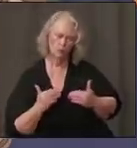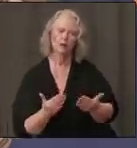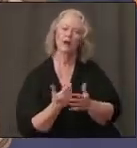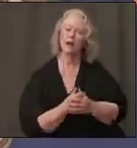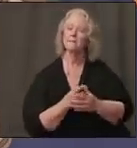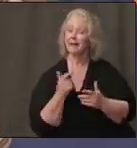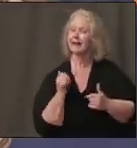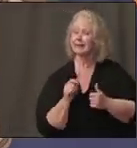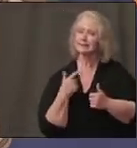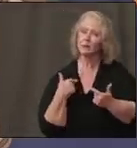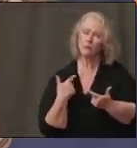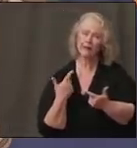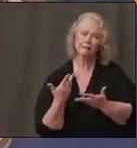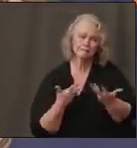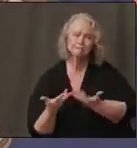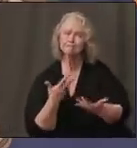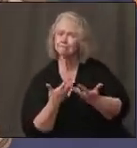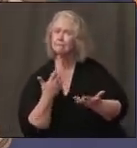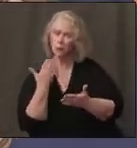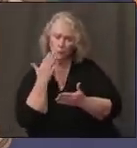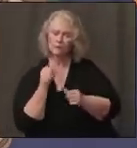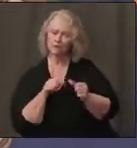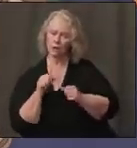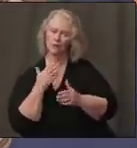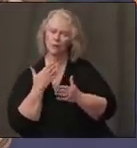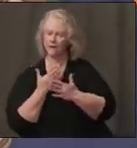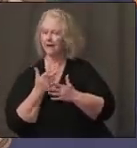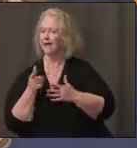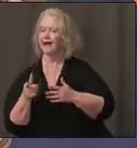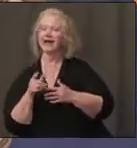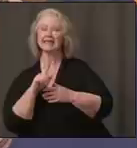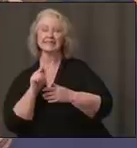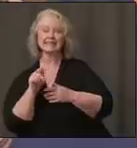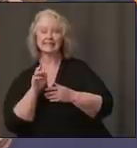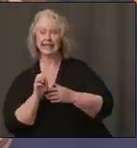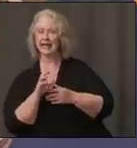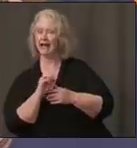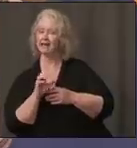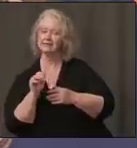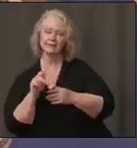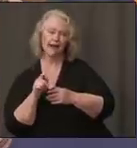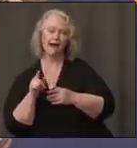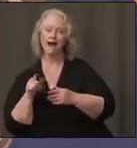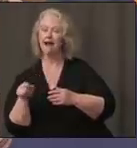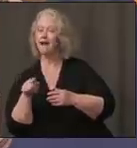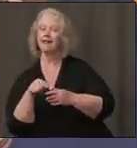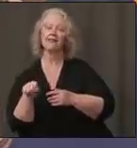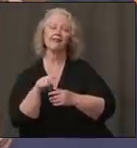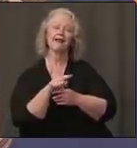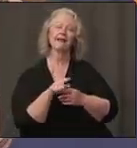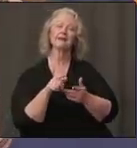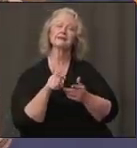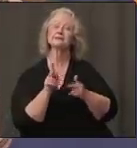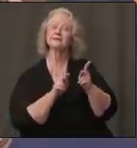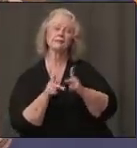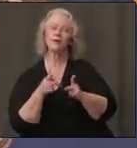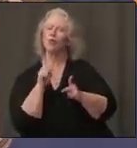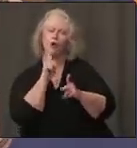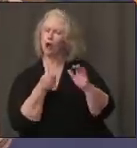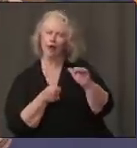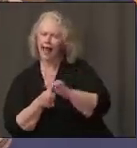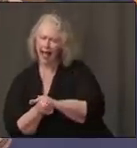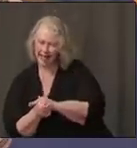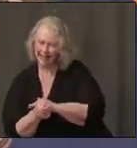know each other very well, and Zeke and Scott won't be able to hide, and neither will a lot of the friends I've gotten to know on the reopening